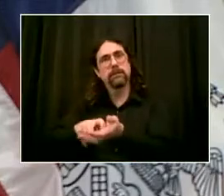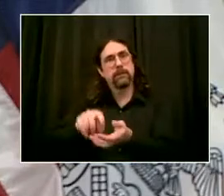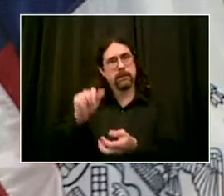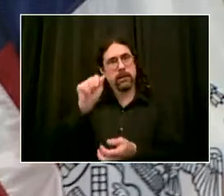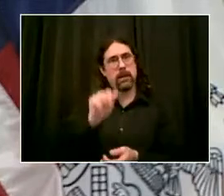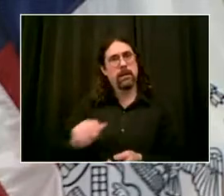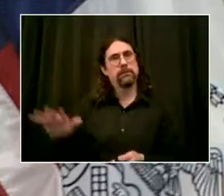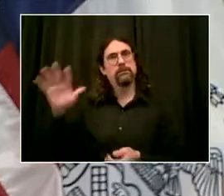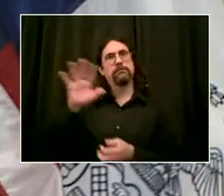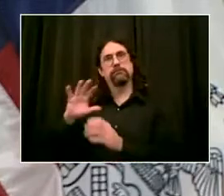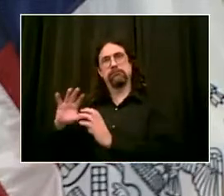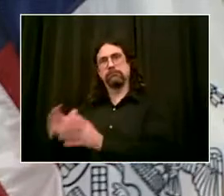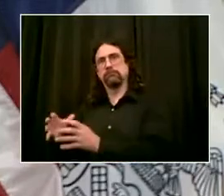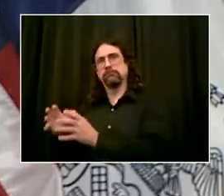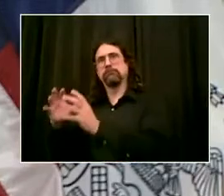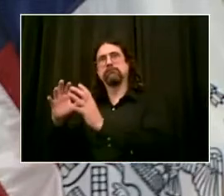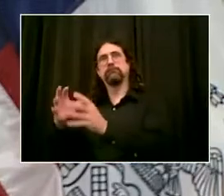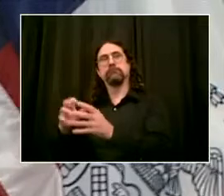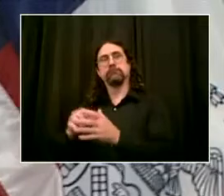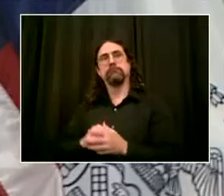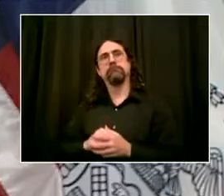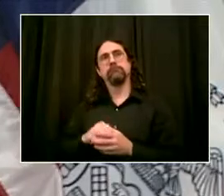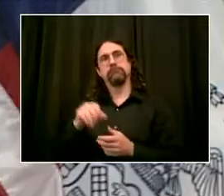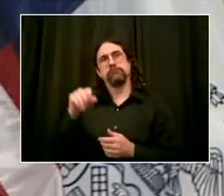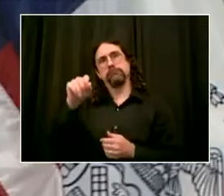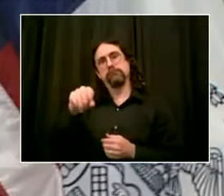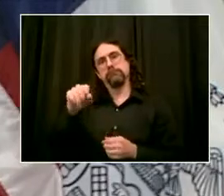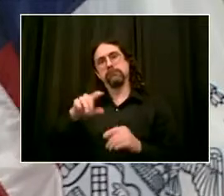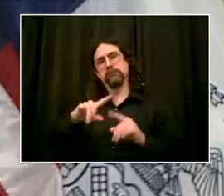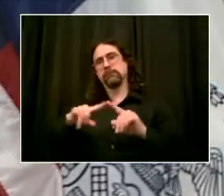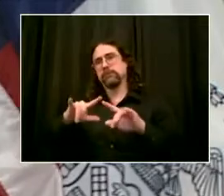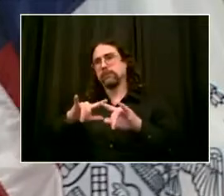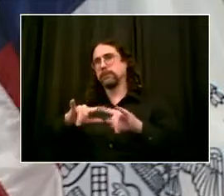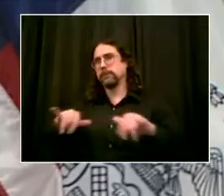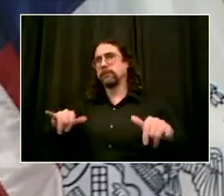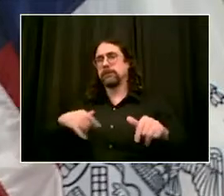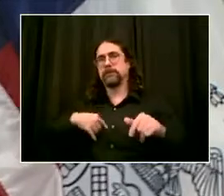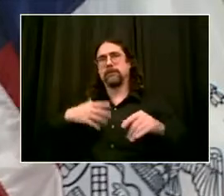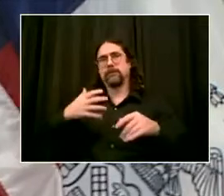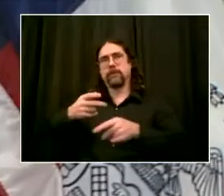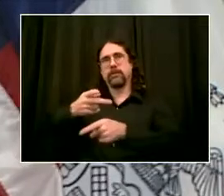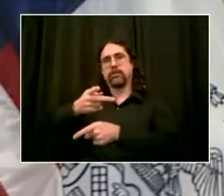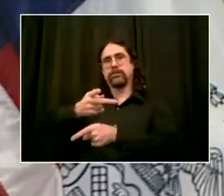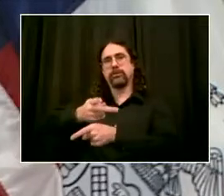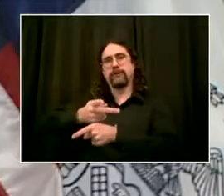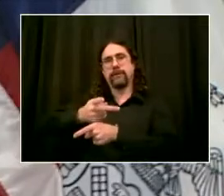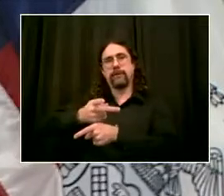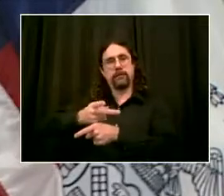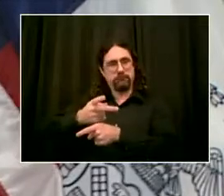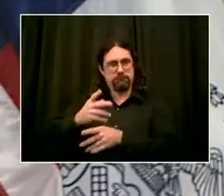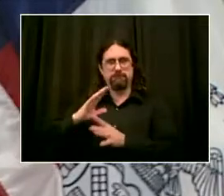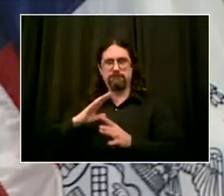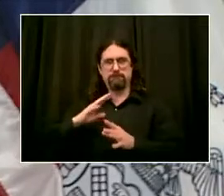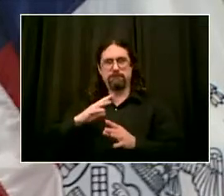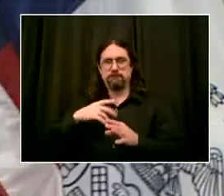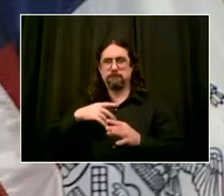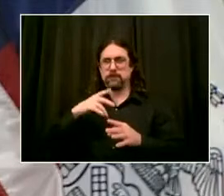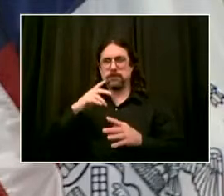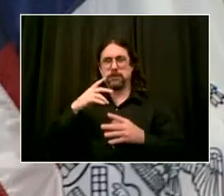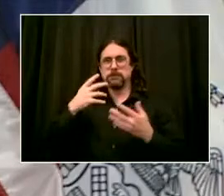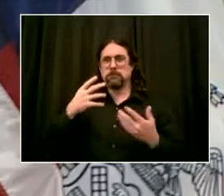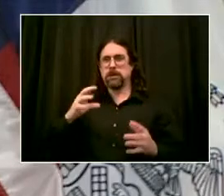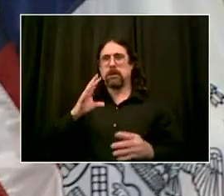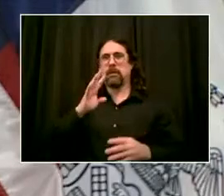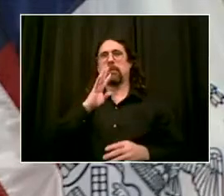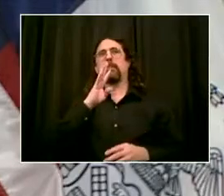answer cuz I want to make sure I say it exactly right having consulted with our mwbe team